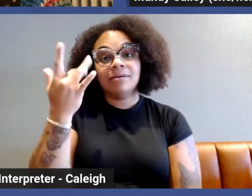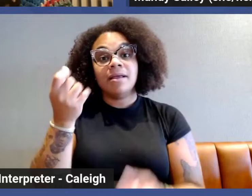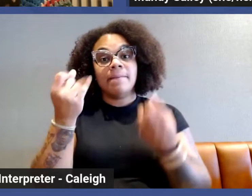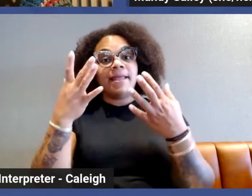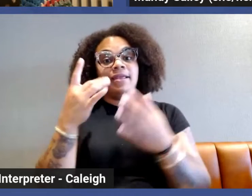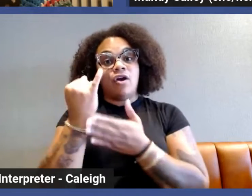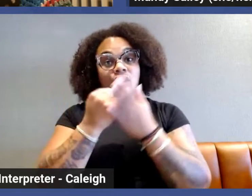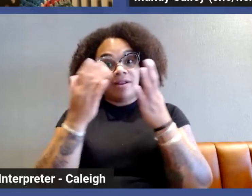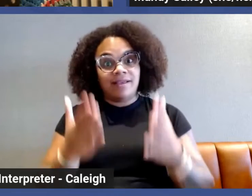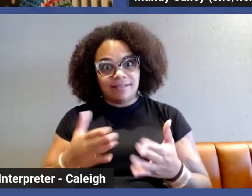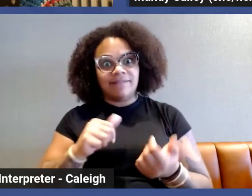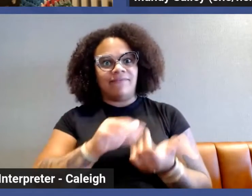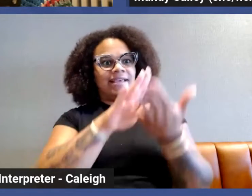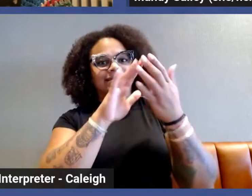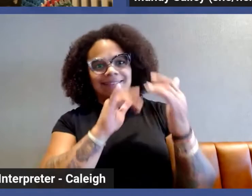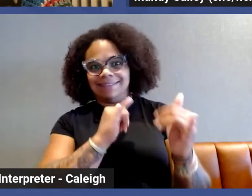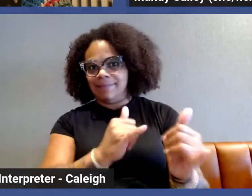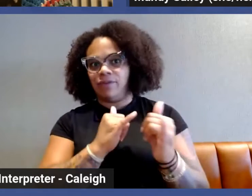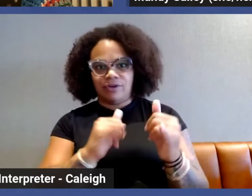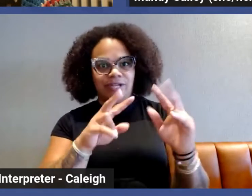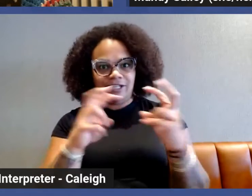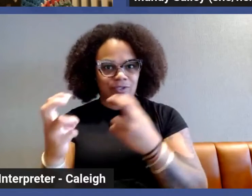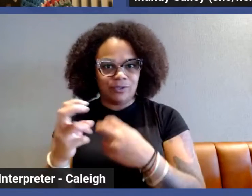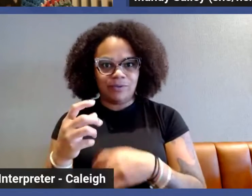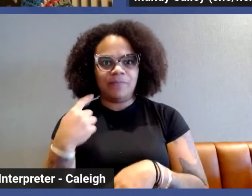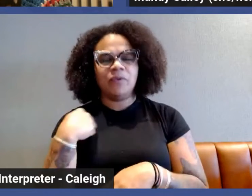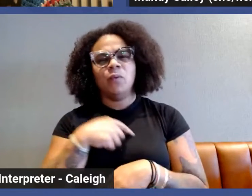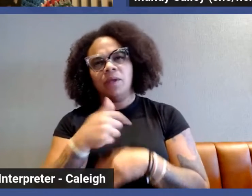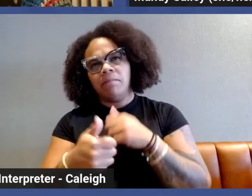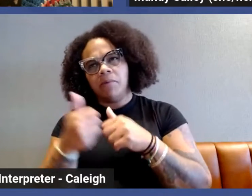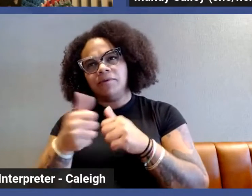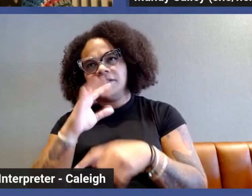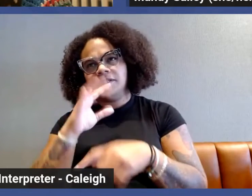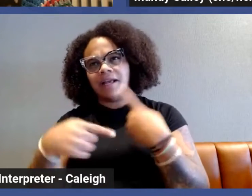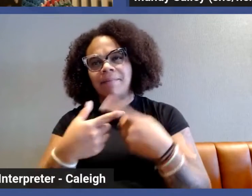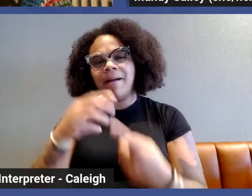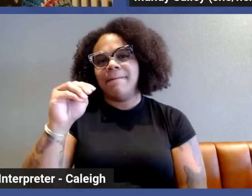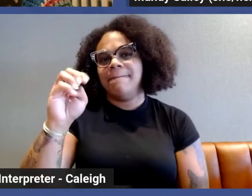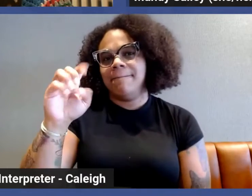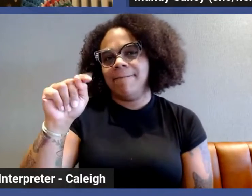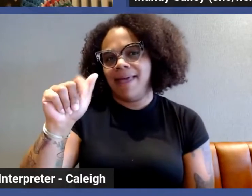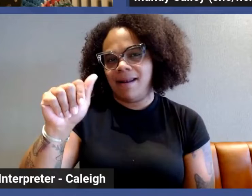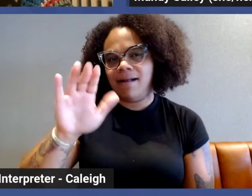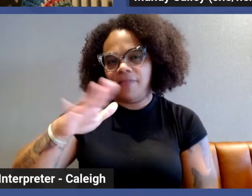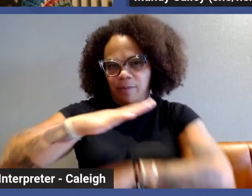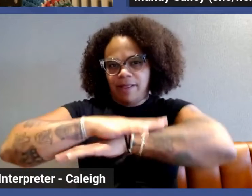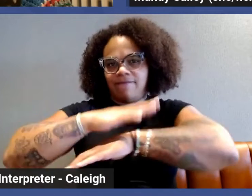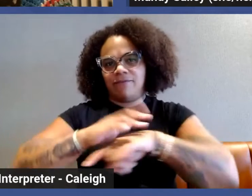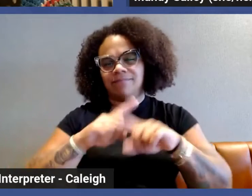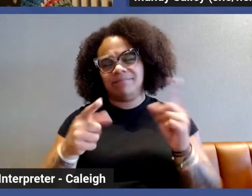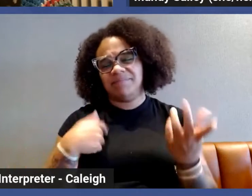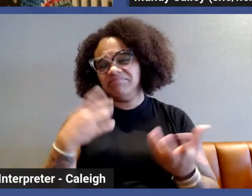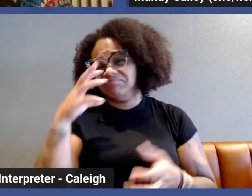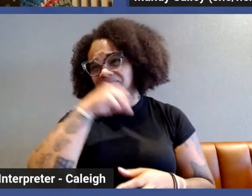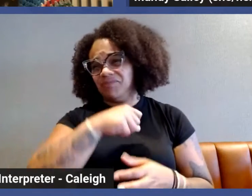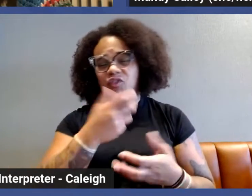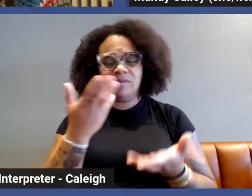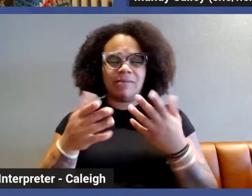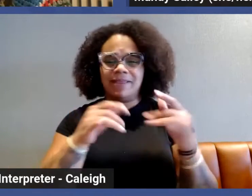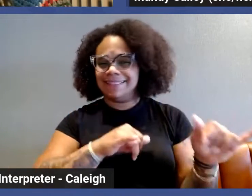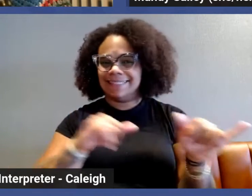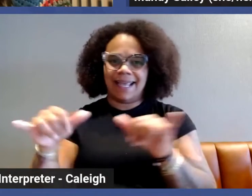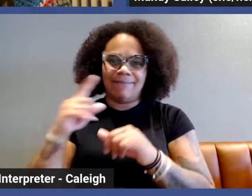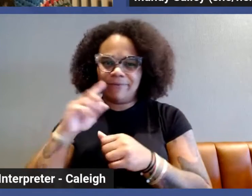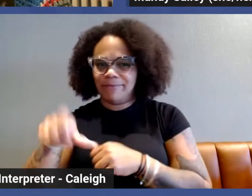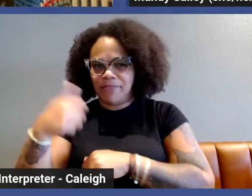issues on. We were talking mostly about Meta's platforms, but I'm sure it's probably similar across platforms.